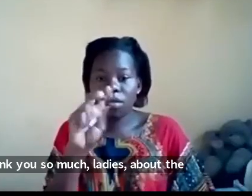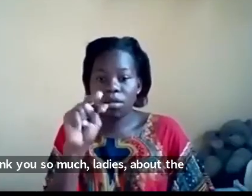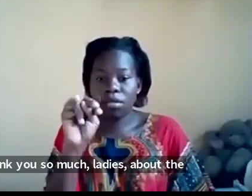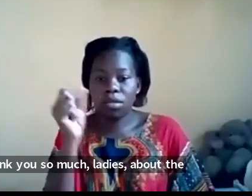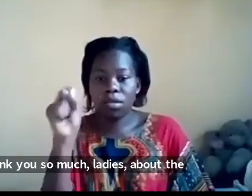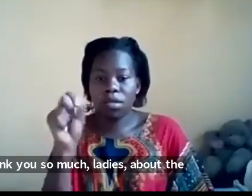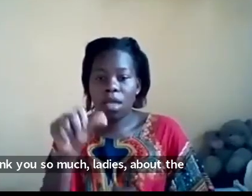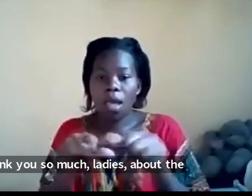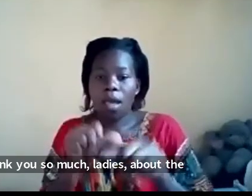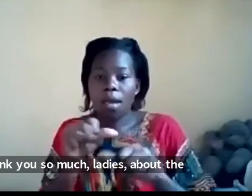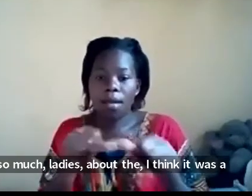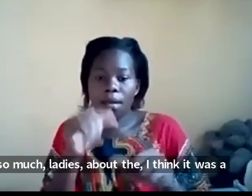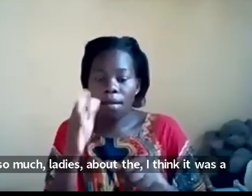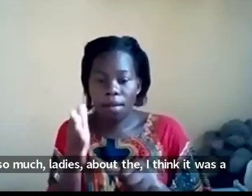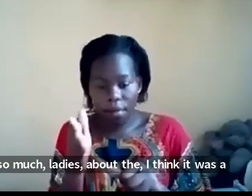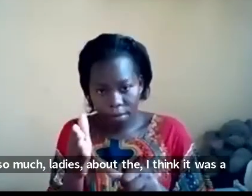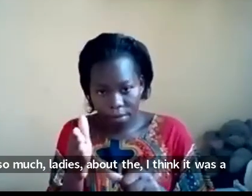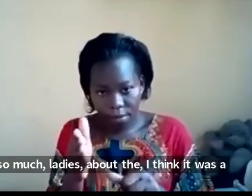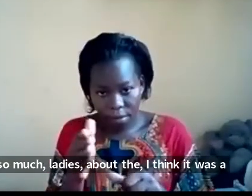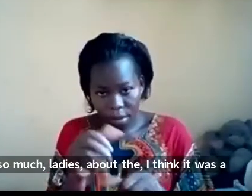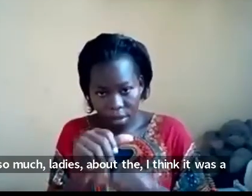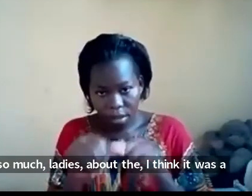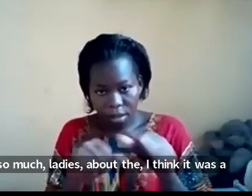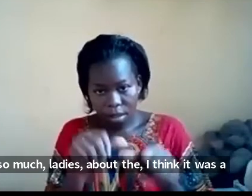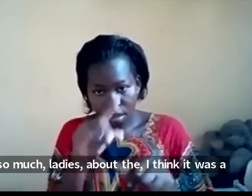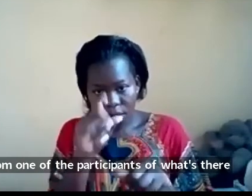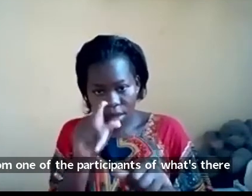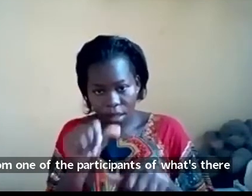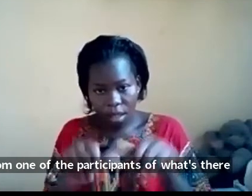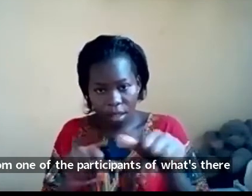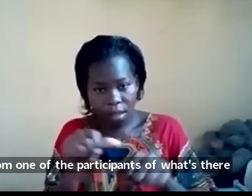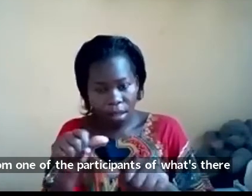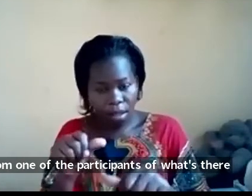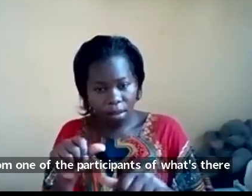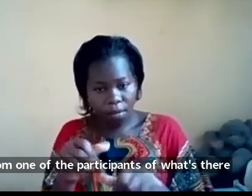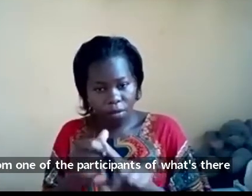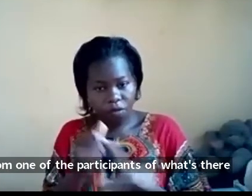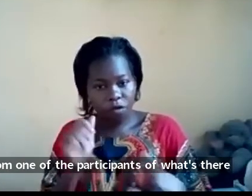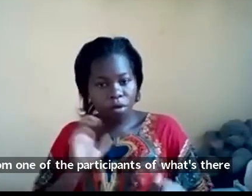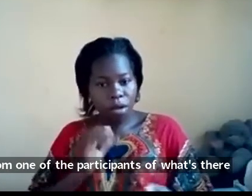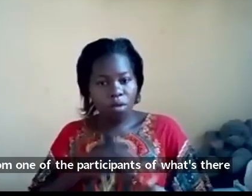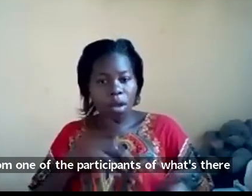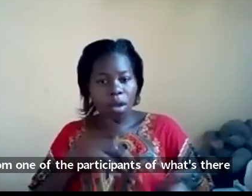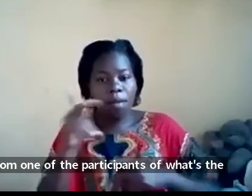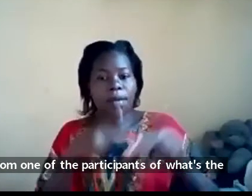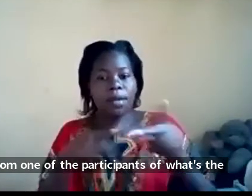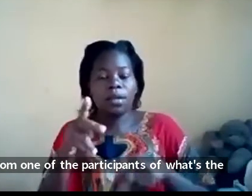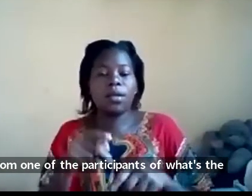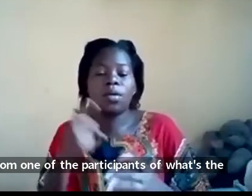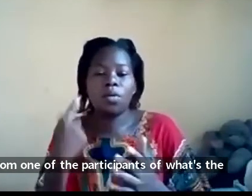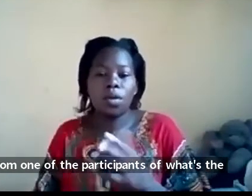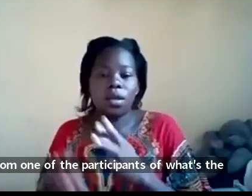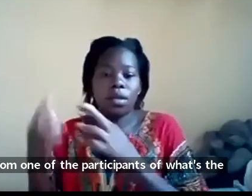I think it was a question from one of the participants of what's the role of UNDP in all the policies that government is coming up